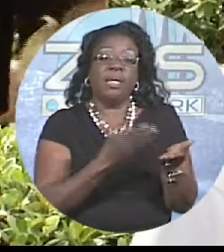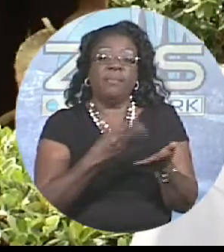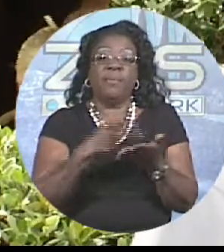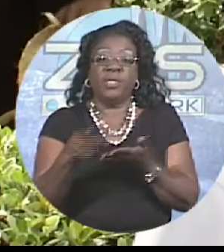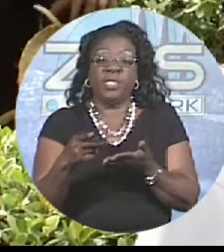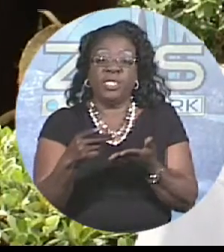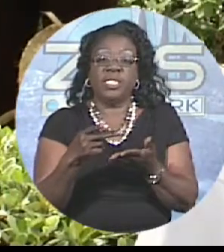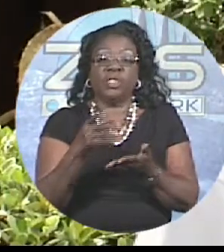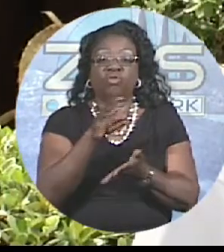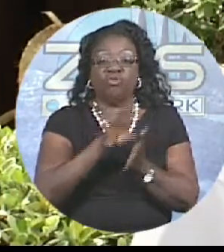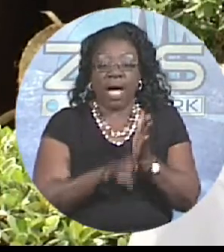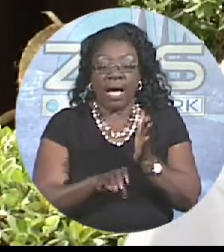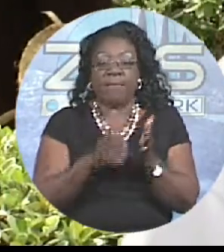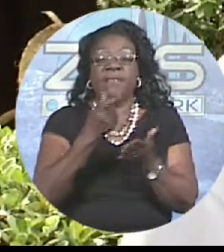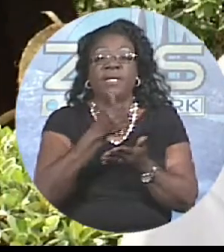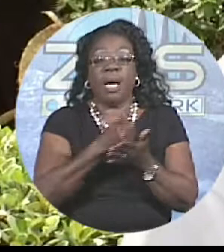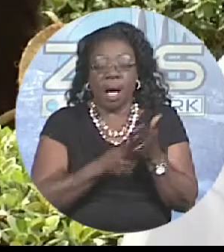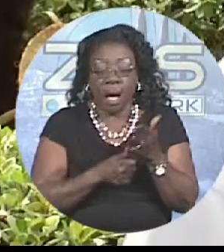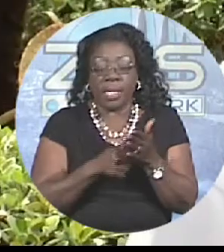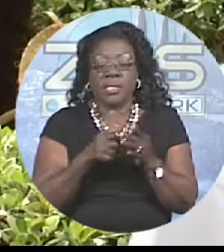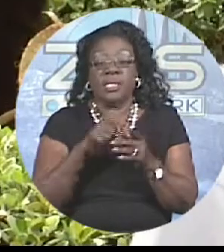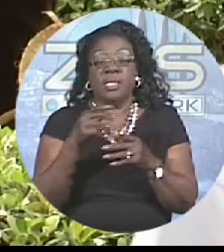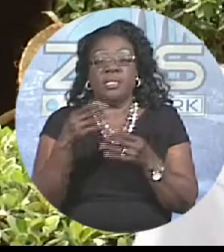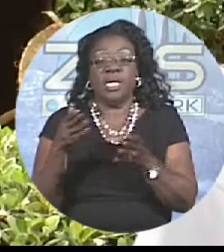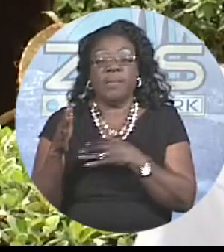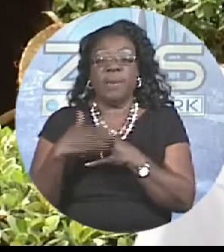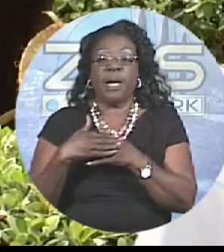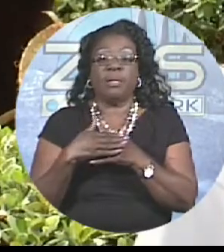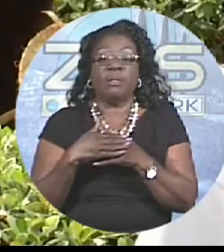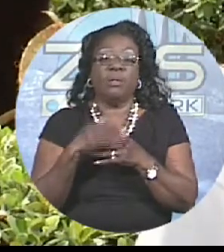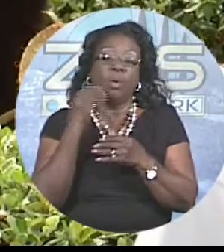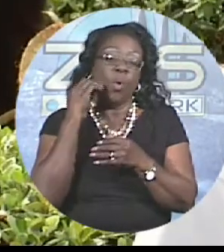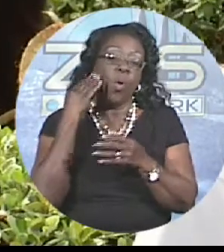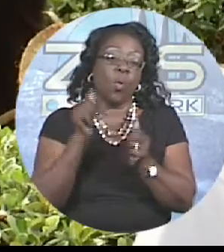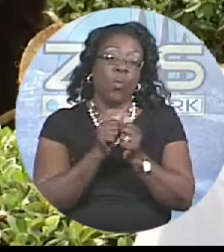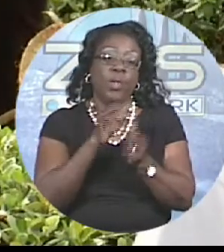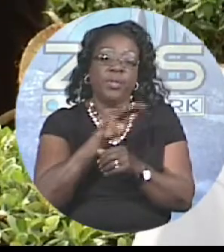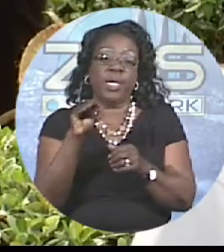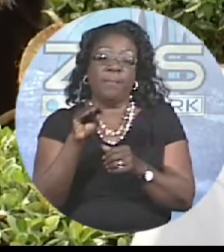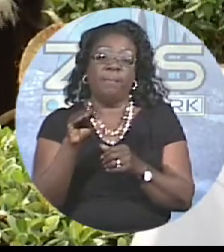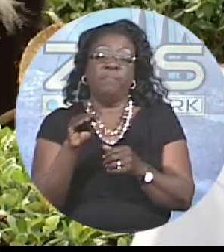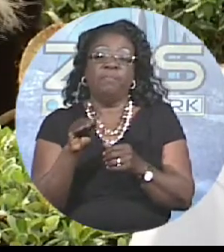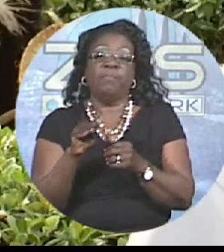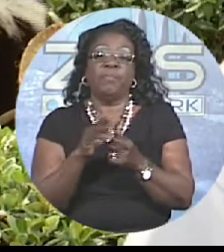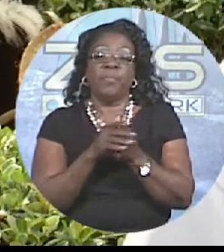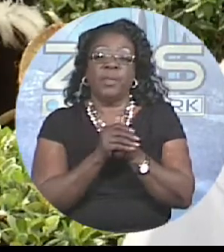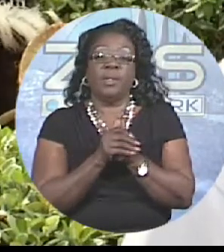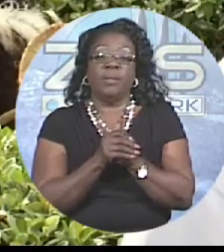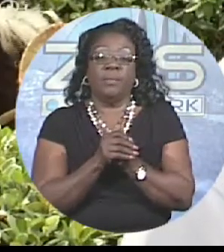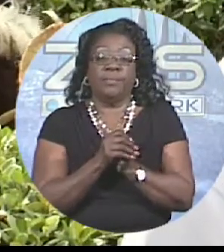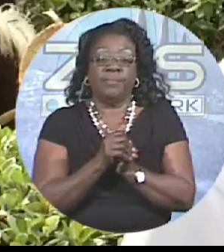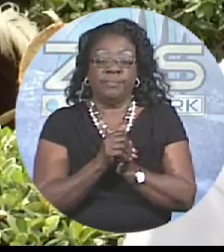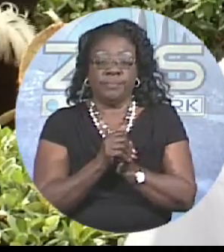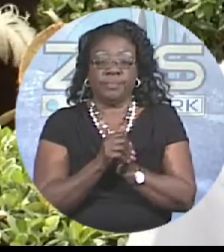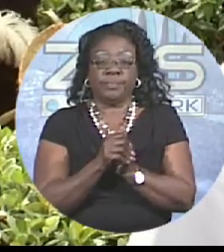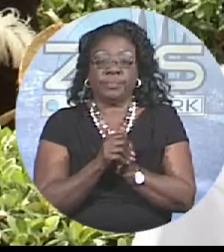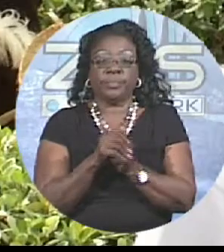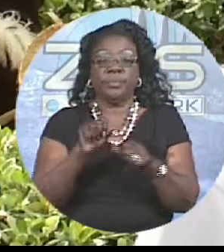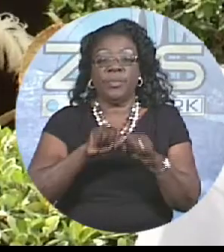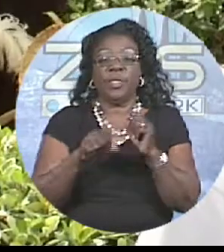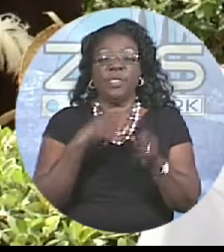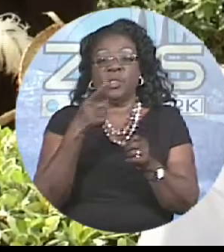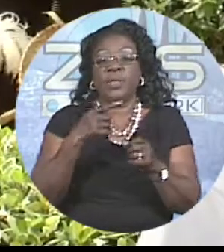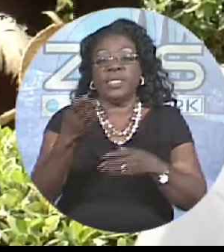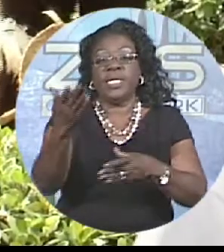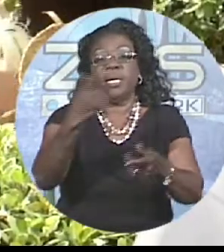they are able to experience this unique event and to take back a piece of the Bahamas with them. So we say,